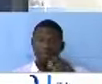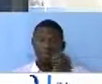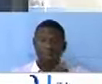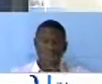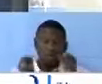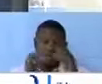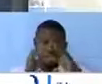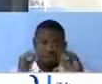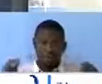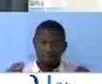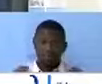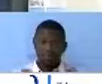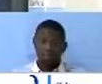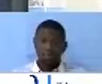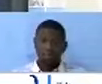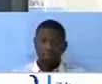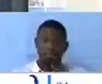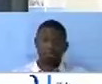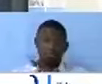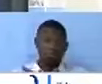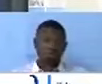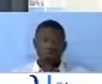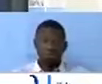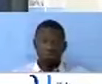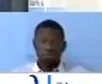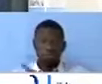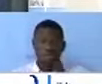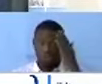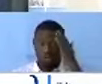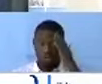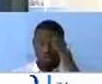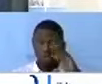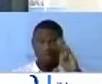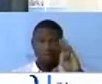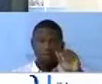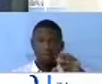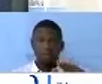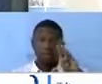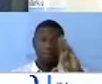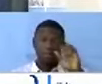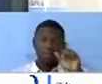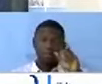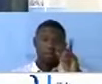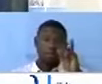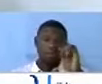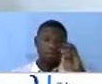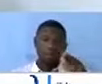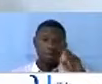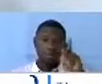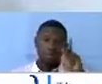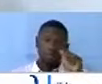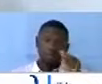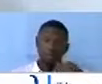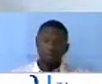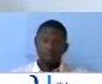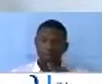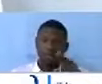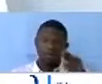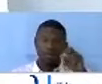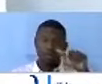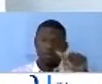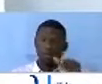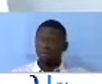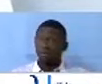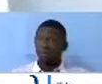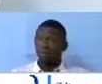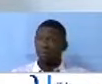did not know that there was Bambadinka at the NIA, according to your statement. Bambadinka? Where is Bambadinka? Bambadinka? Where is Bambadinka? You go